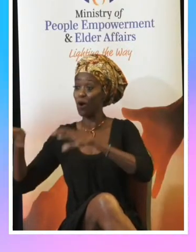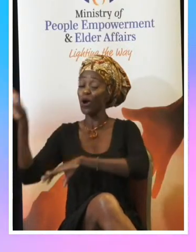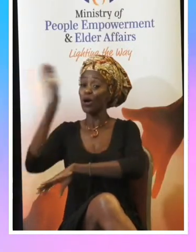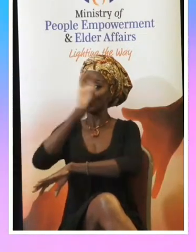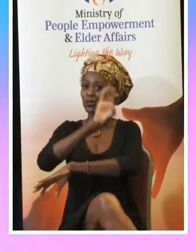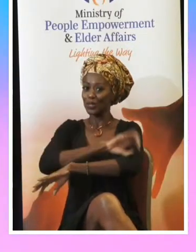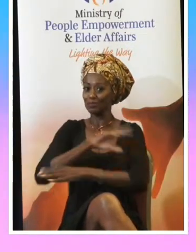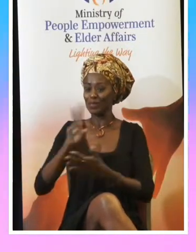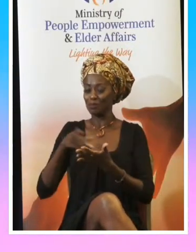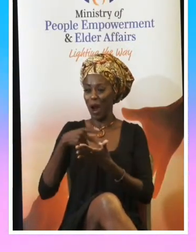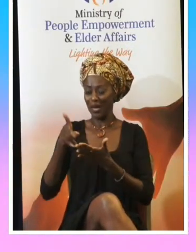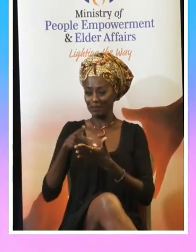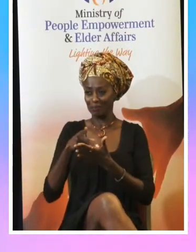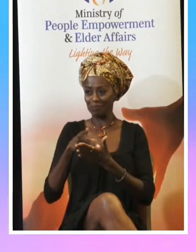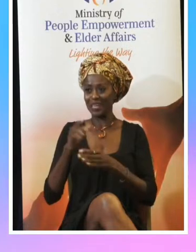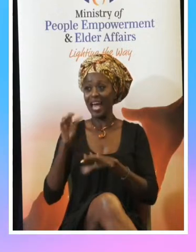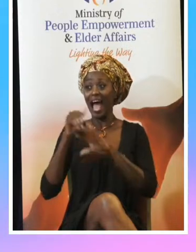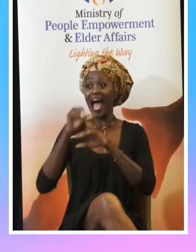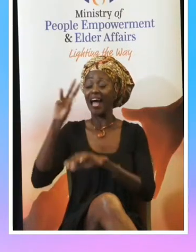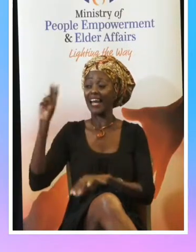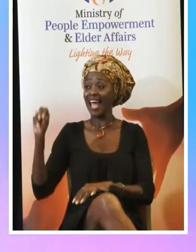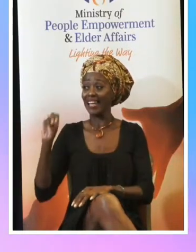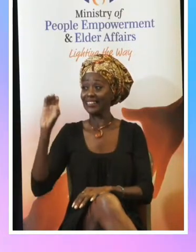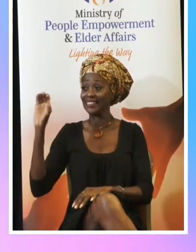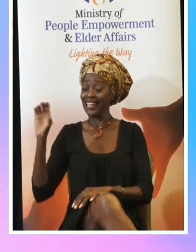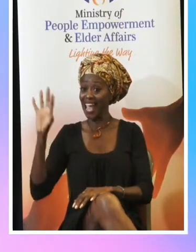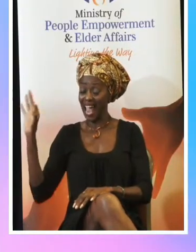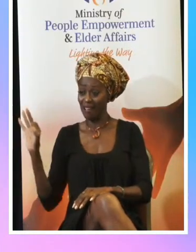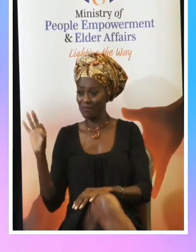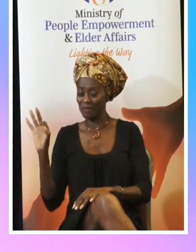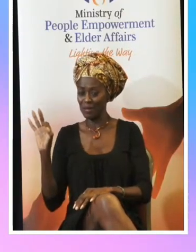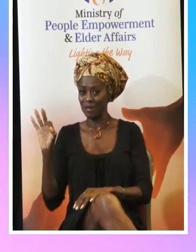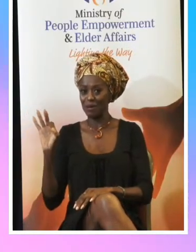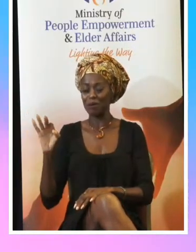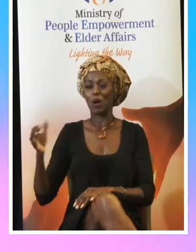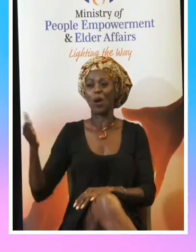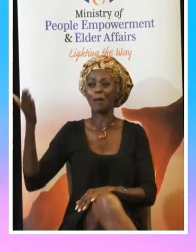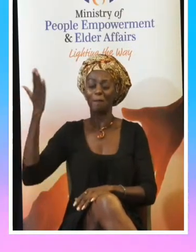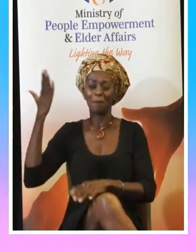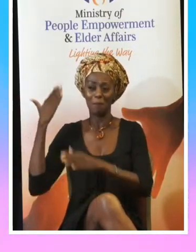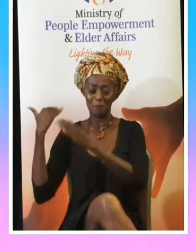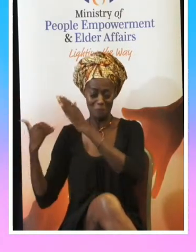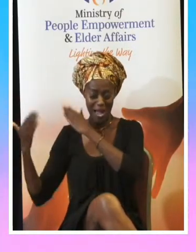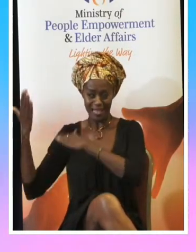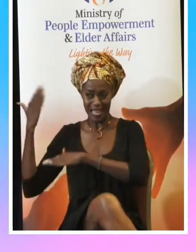the National Cultural Foundation. Because in those years, the foundation